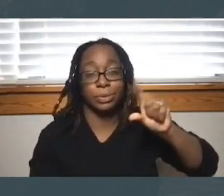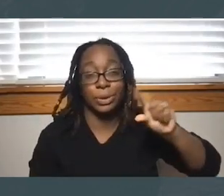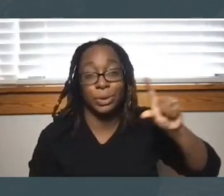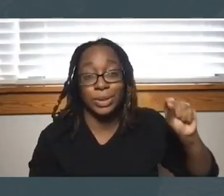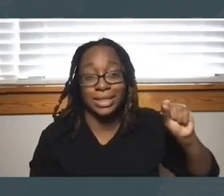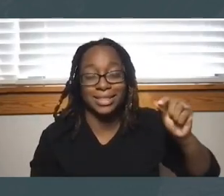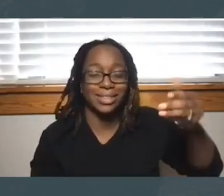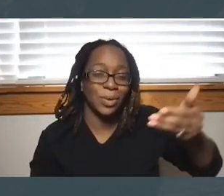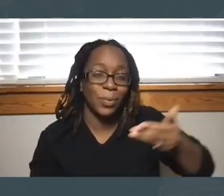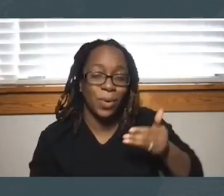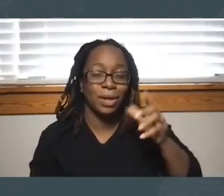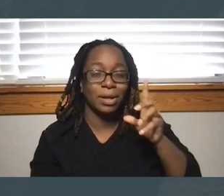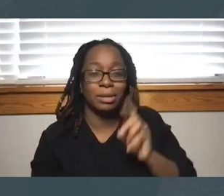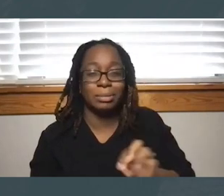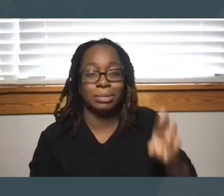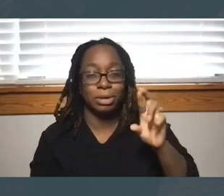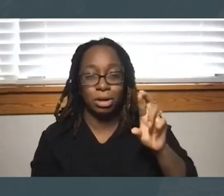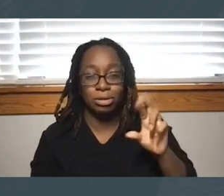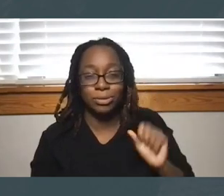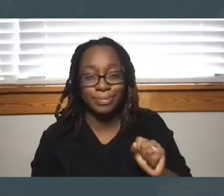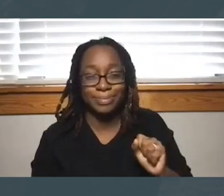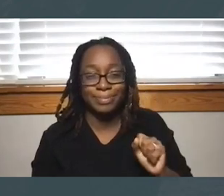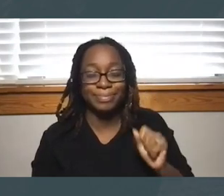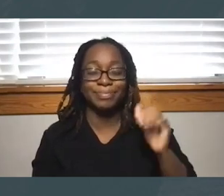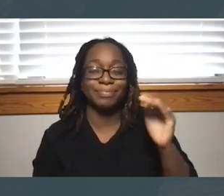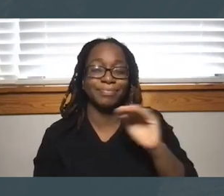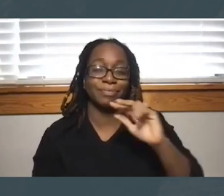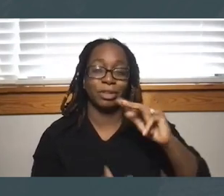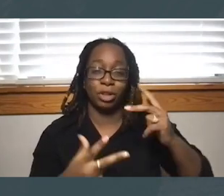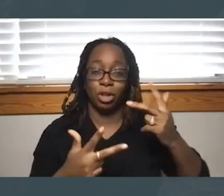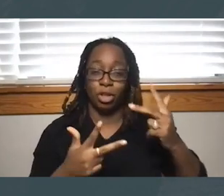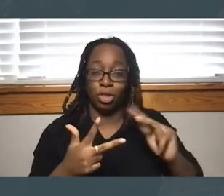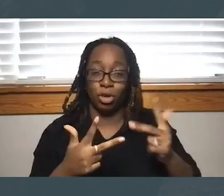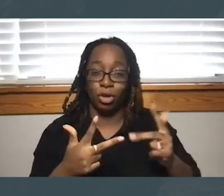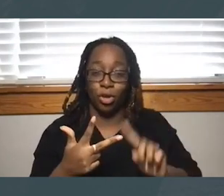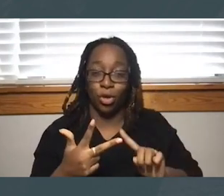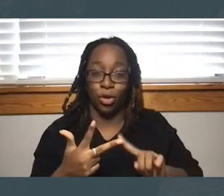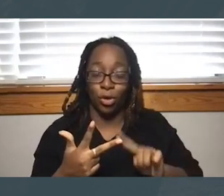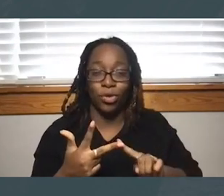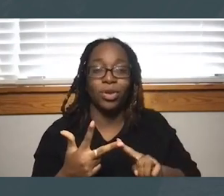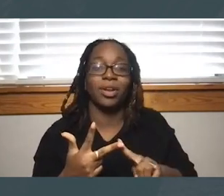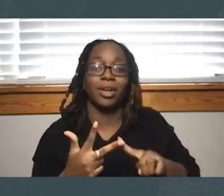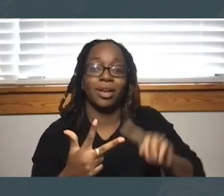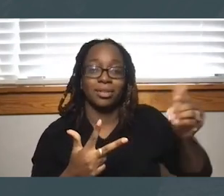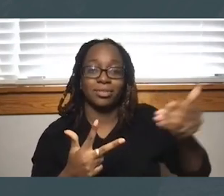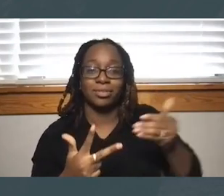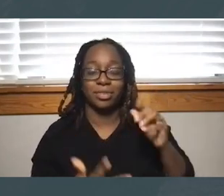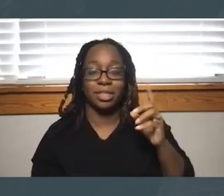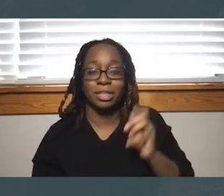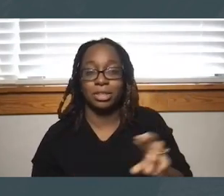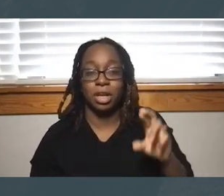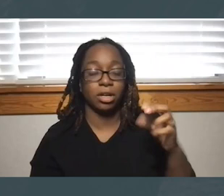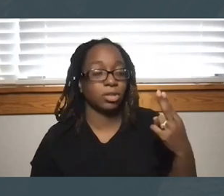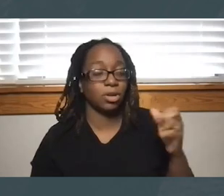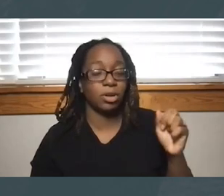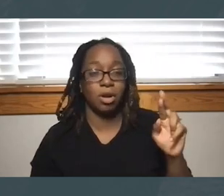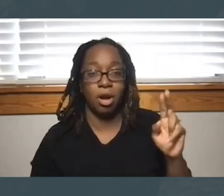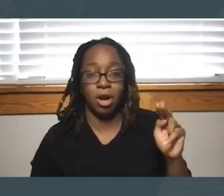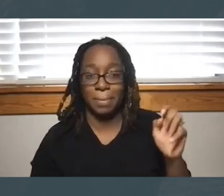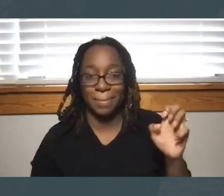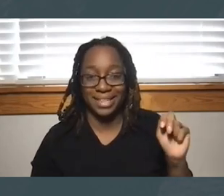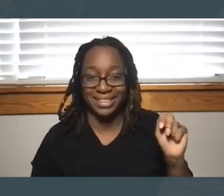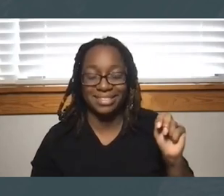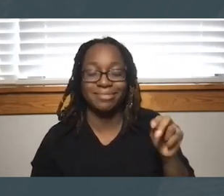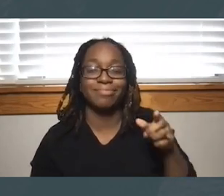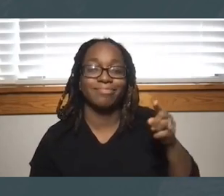Dr. Soumahoro. And last but certainly not least is our guest of honor, Dr. Saidiya Hartman. Dr. Hartman is